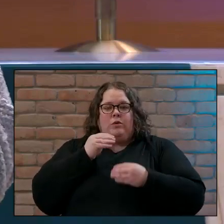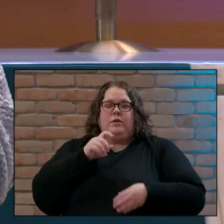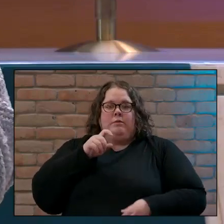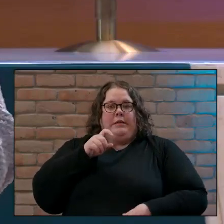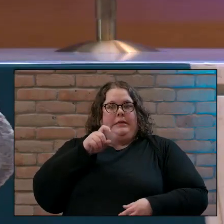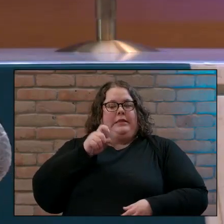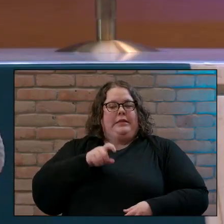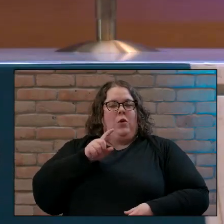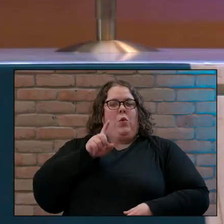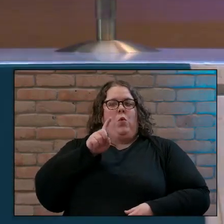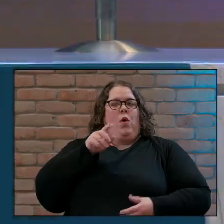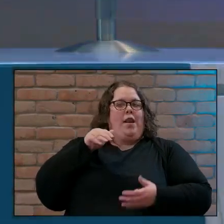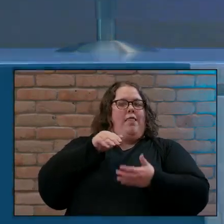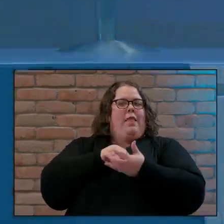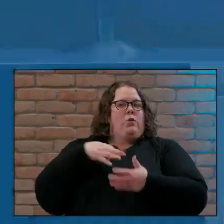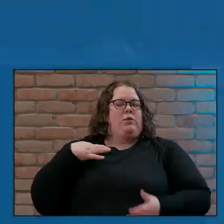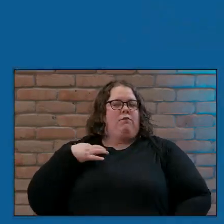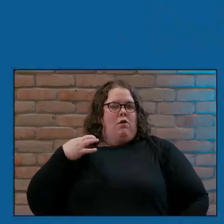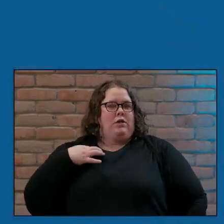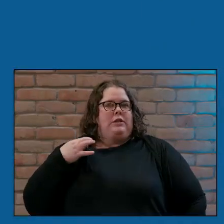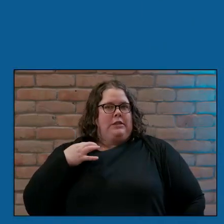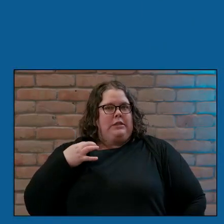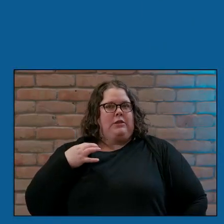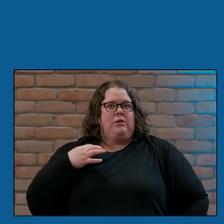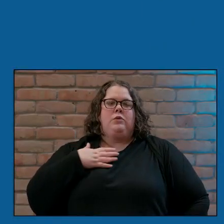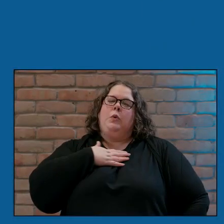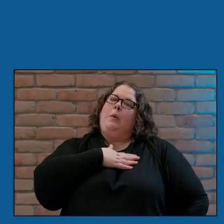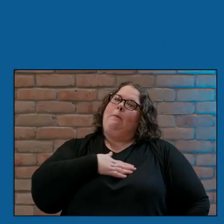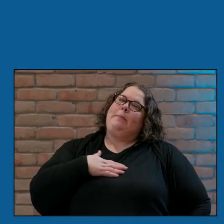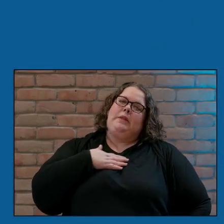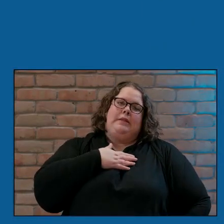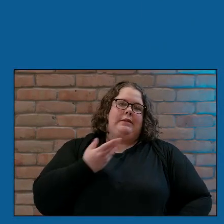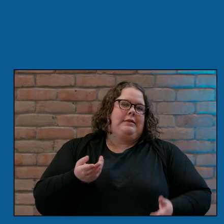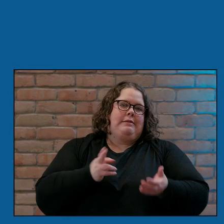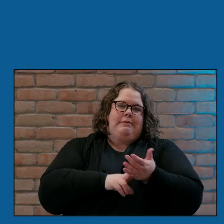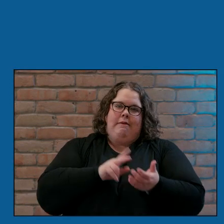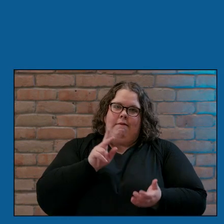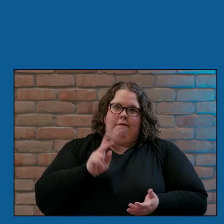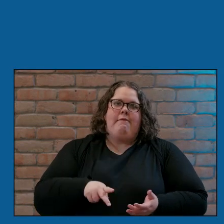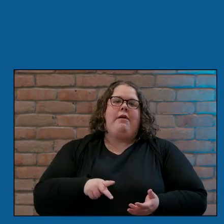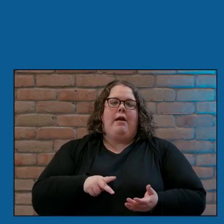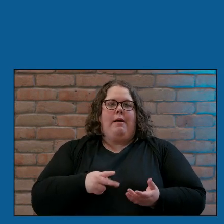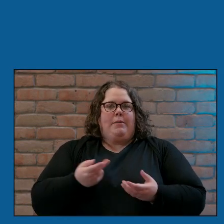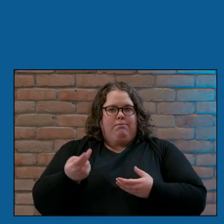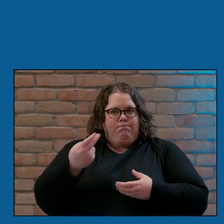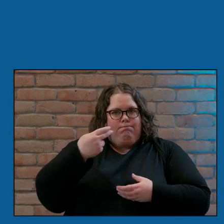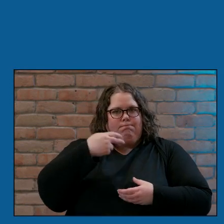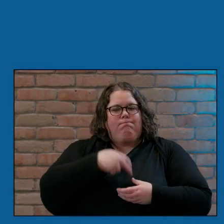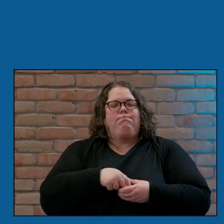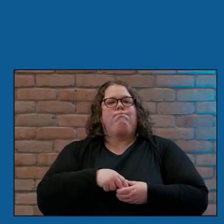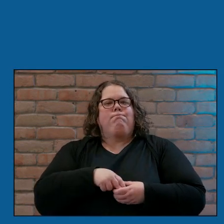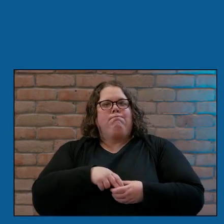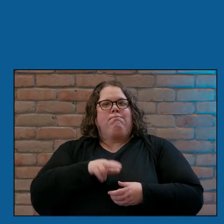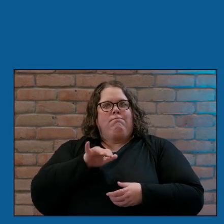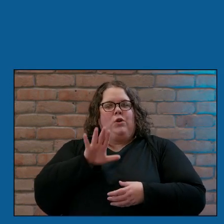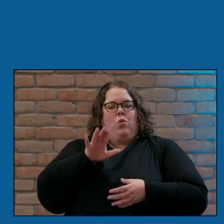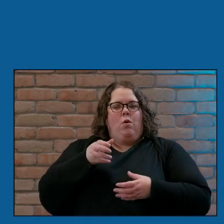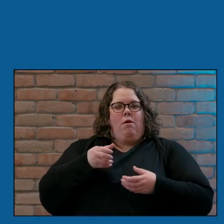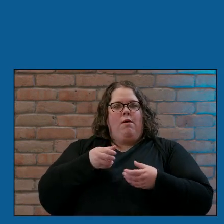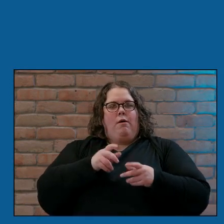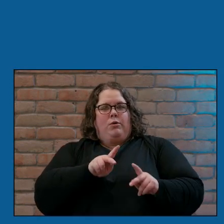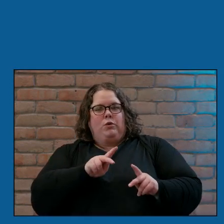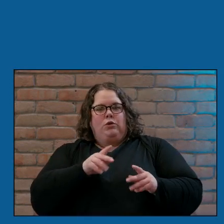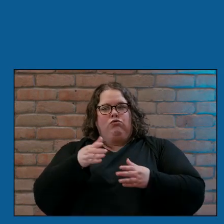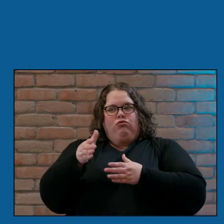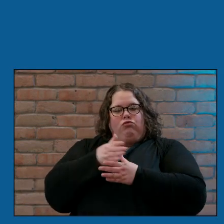volunteers as well. So I want to encourage you to sign up. It's an opportunity to share with